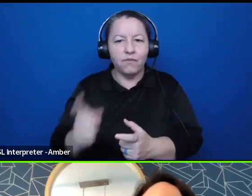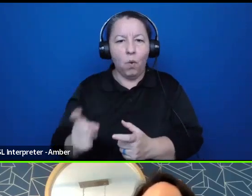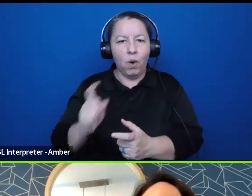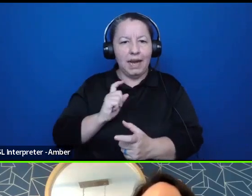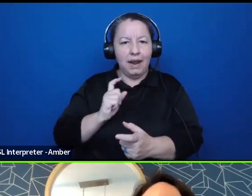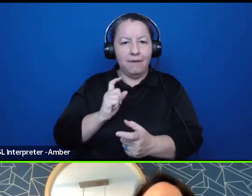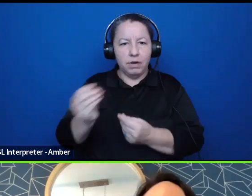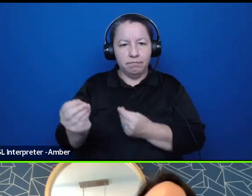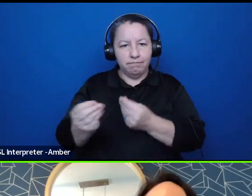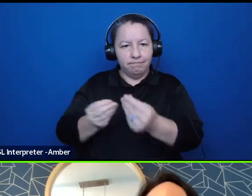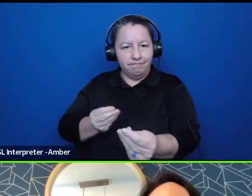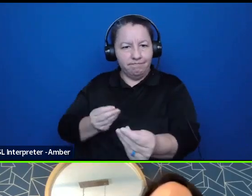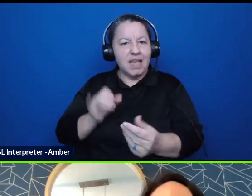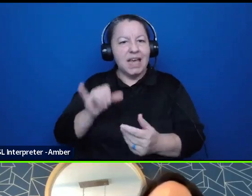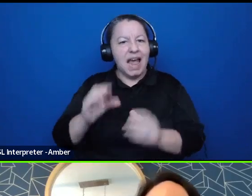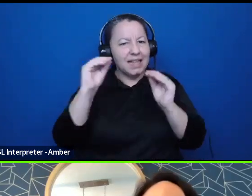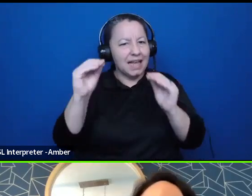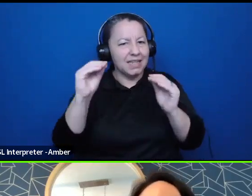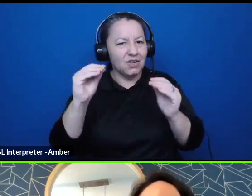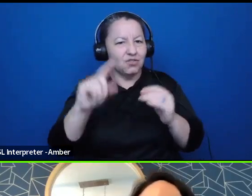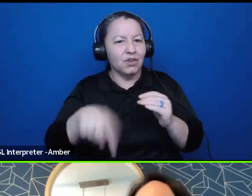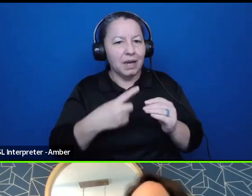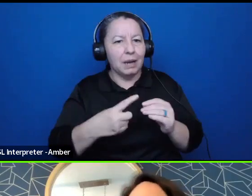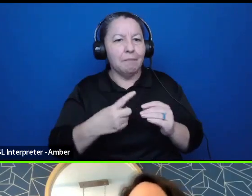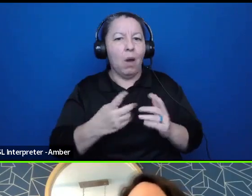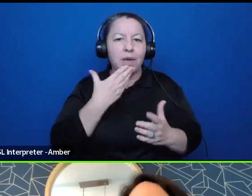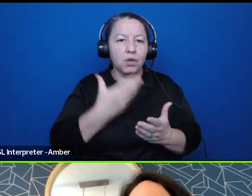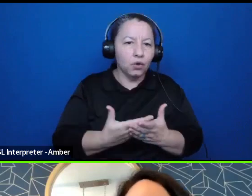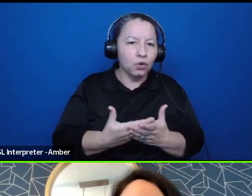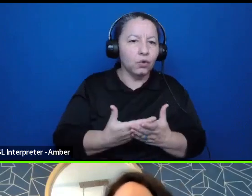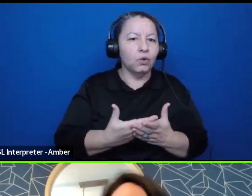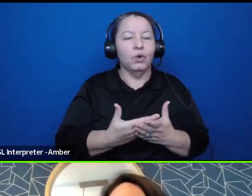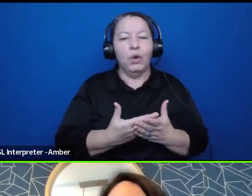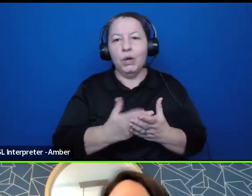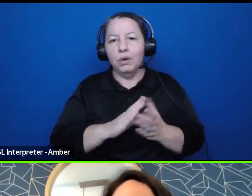around, us as relatives with everything.